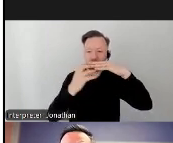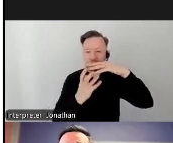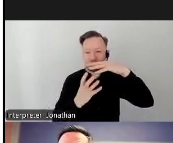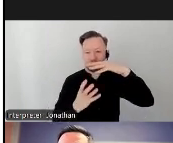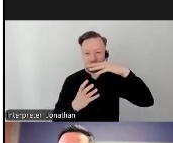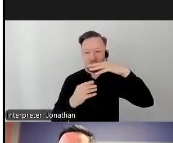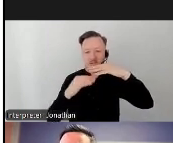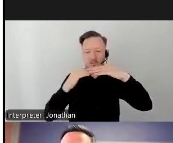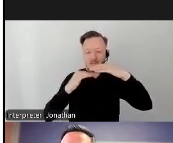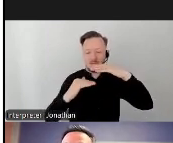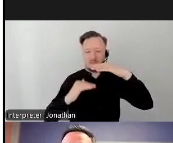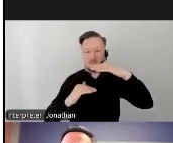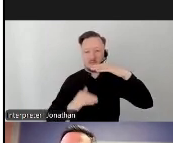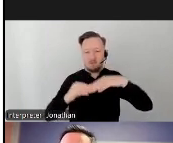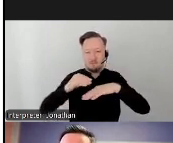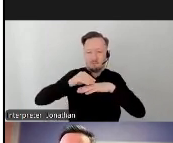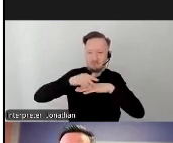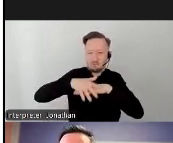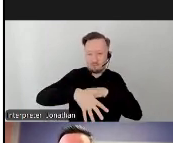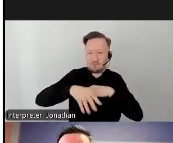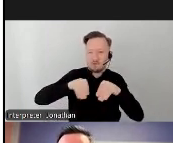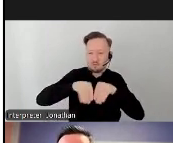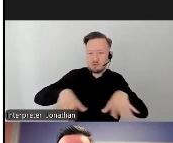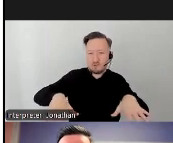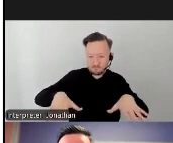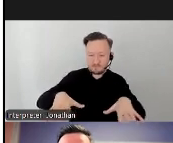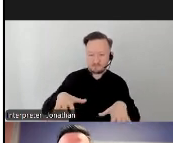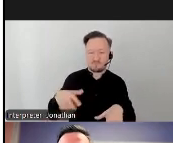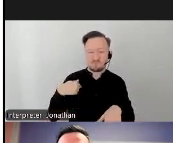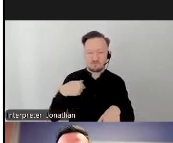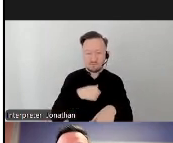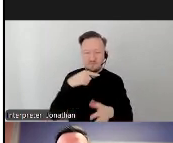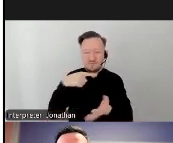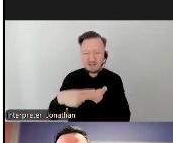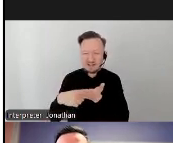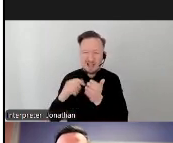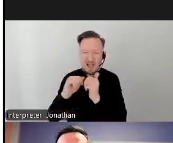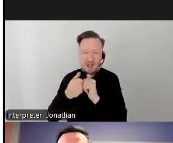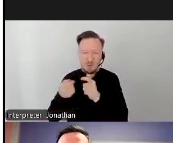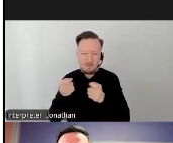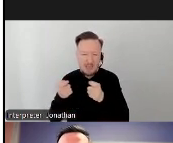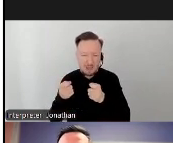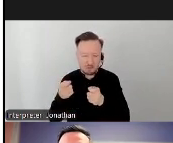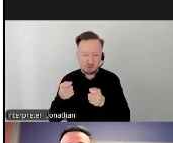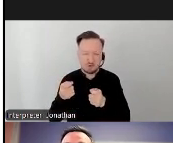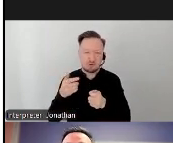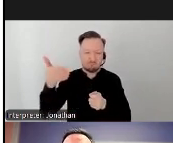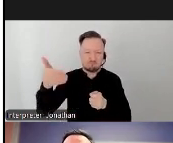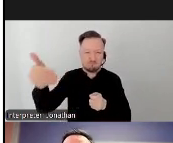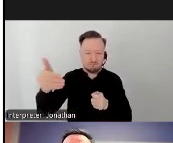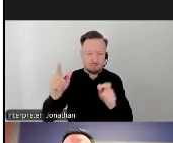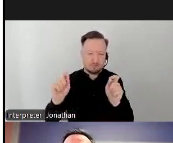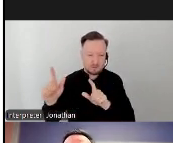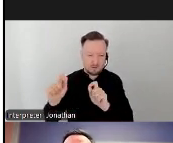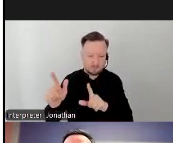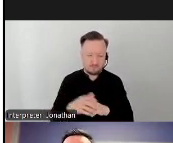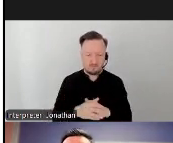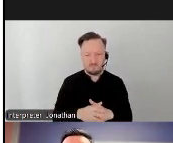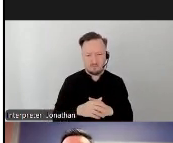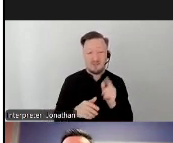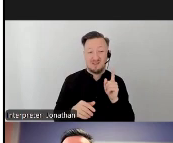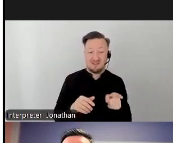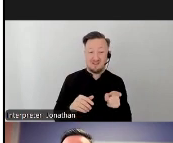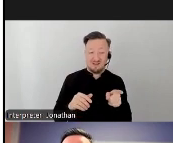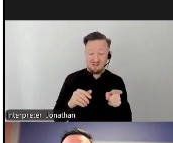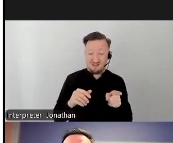more about the management of different types of colorectal cancers in the upcoming slides. So how common is